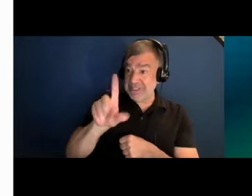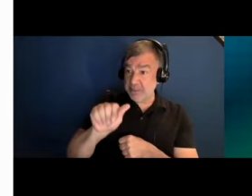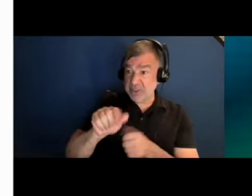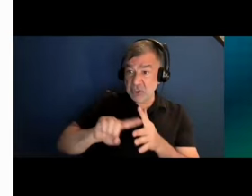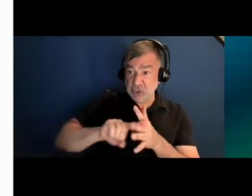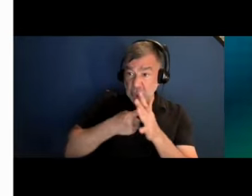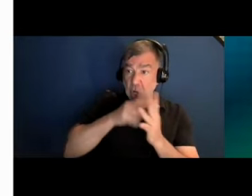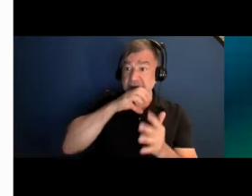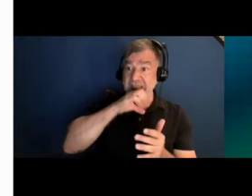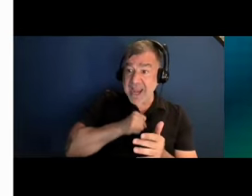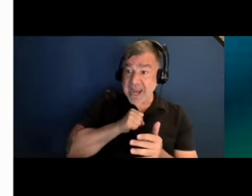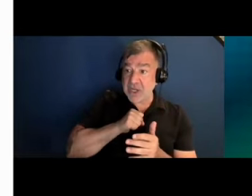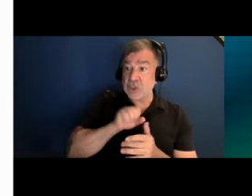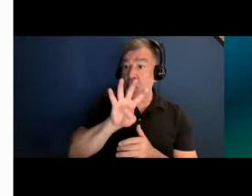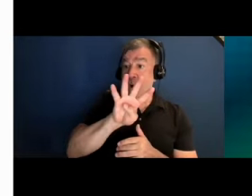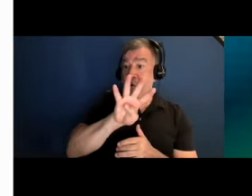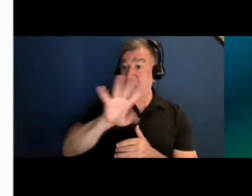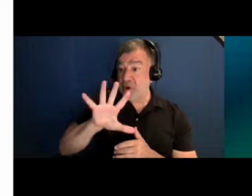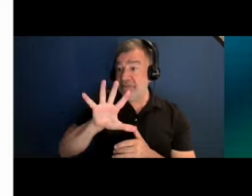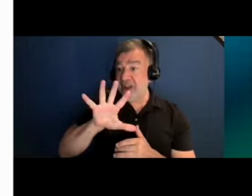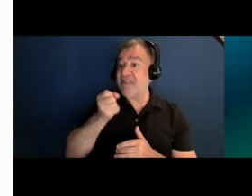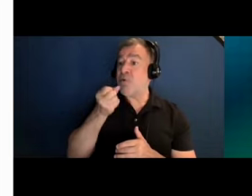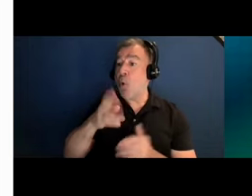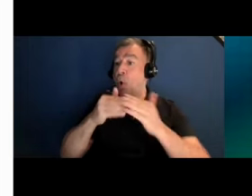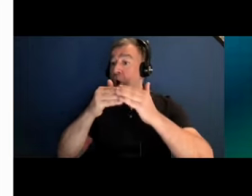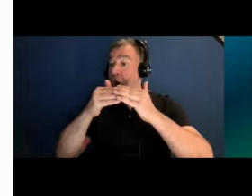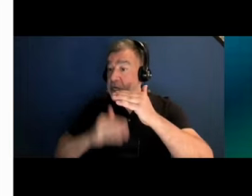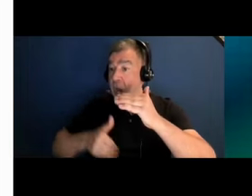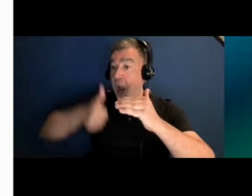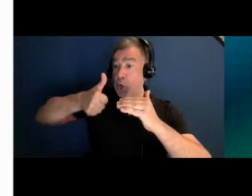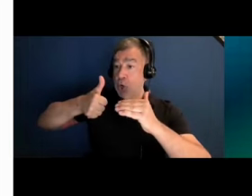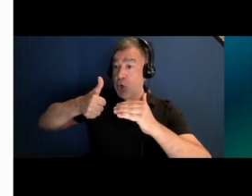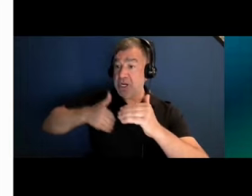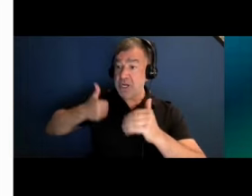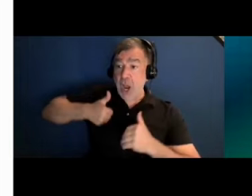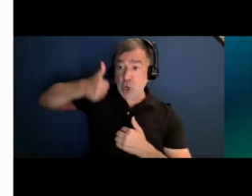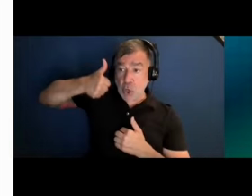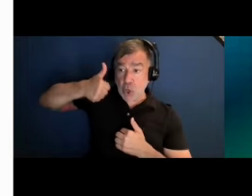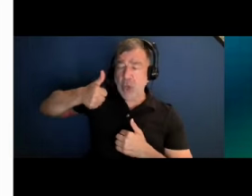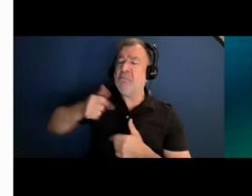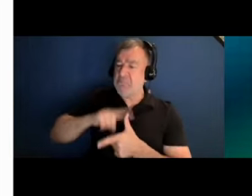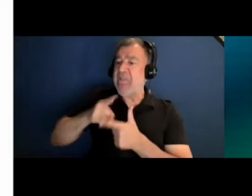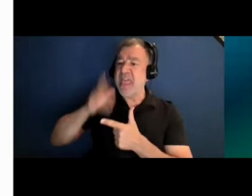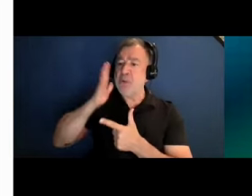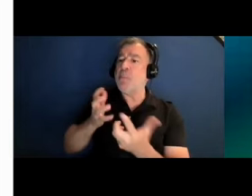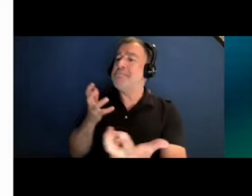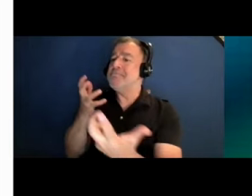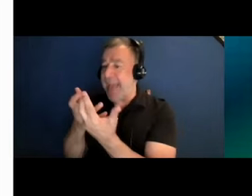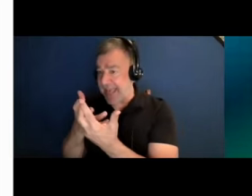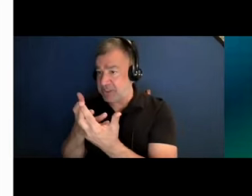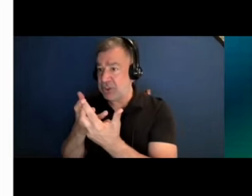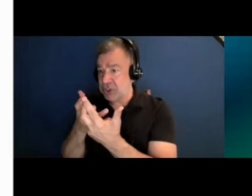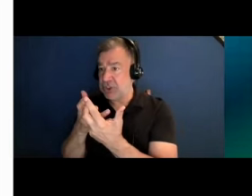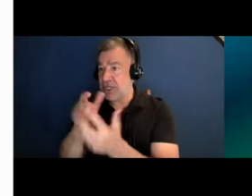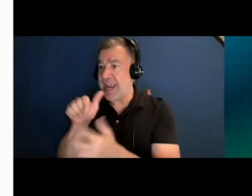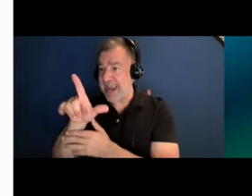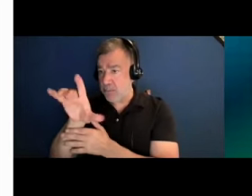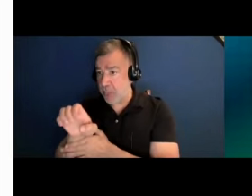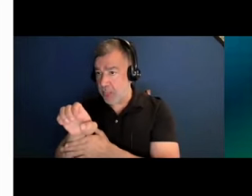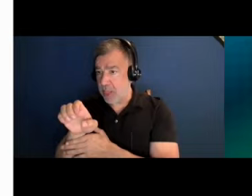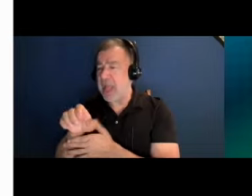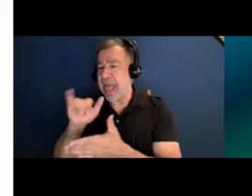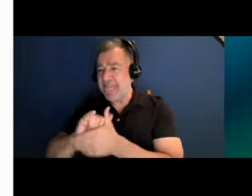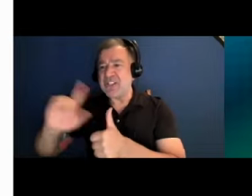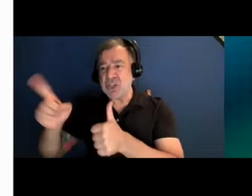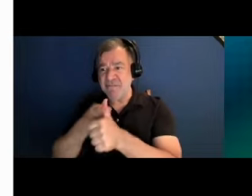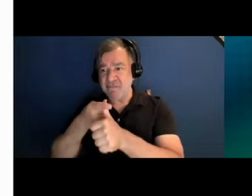or younger, they would be eligible for ABLE. That's the first criteria. The